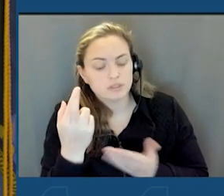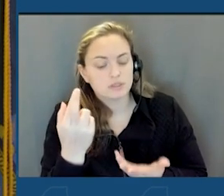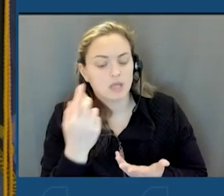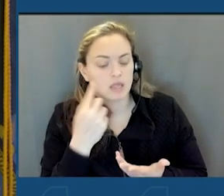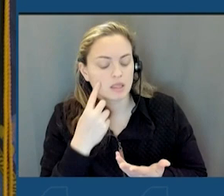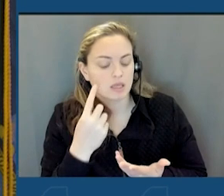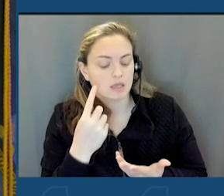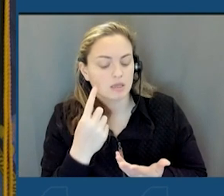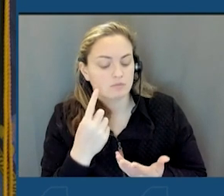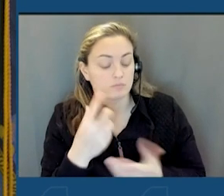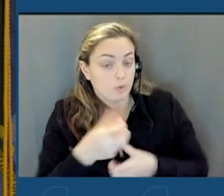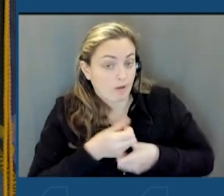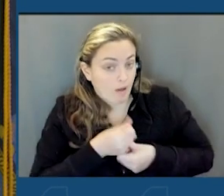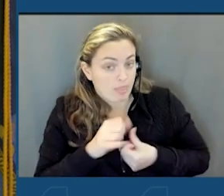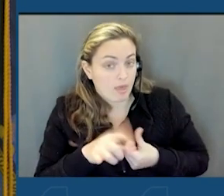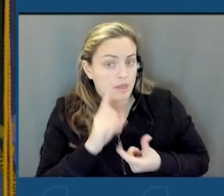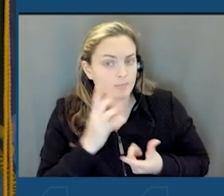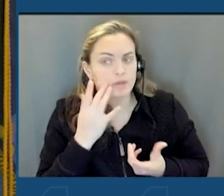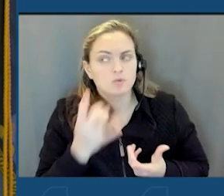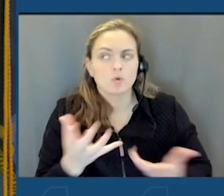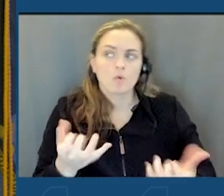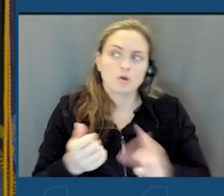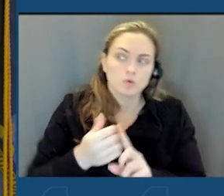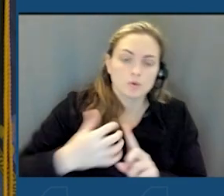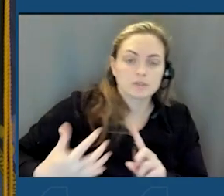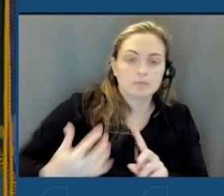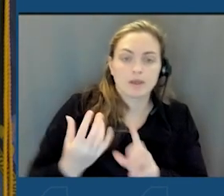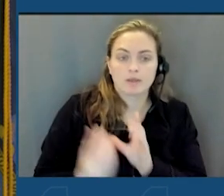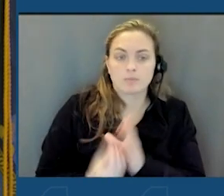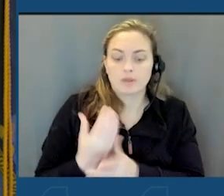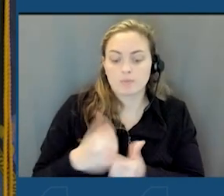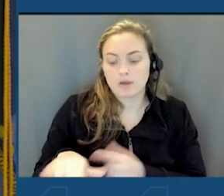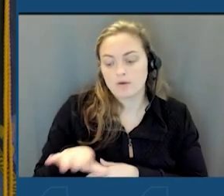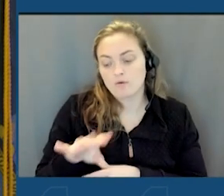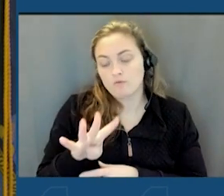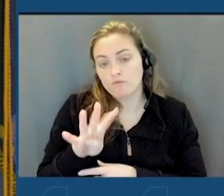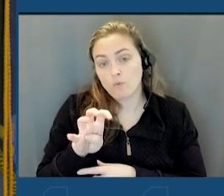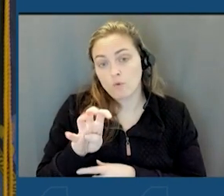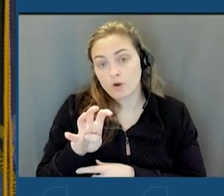got it is, one of the things that we said is we want to expand our plant by 400,000 gallons.